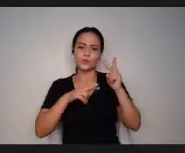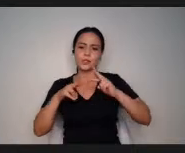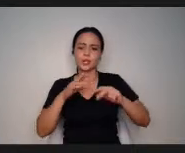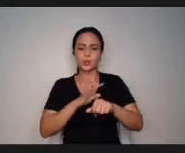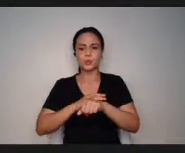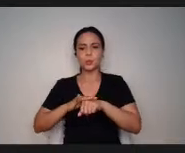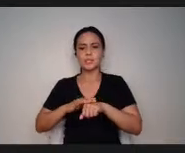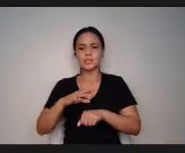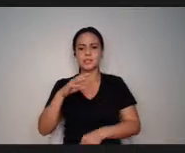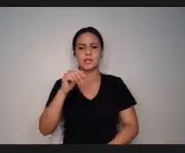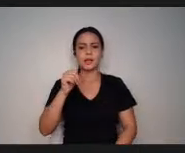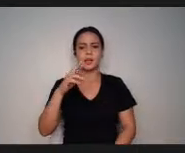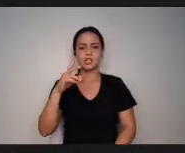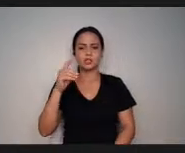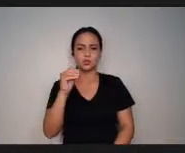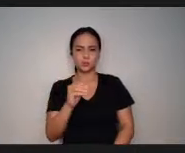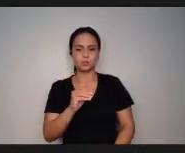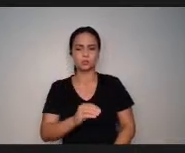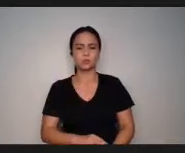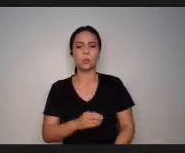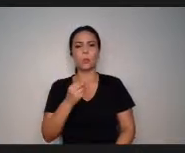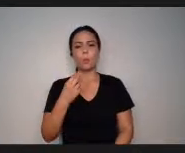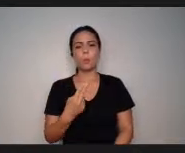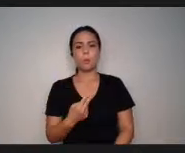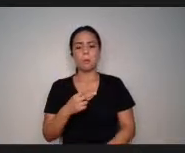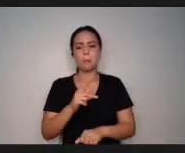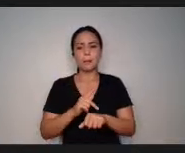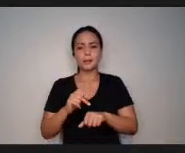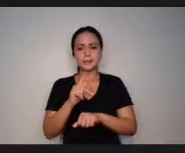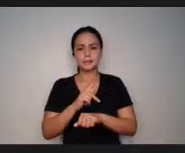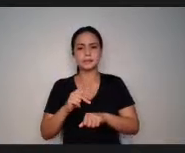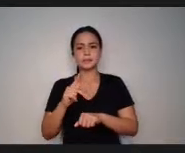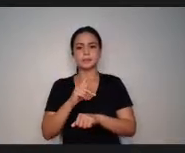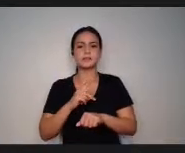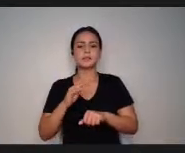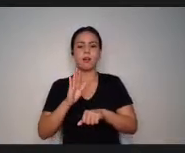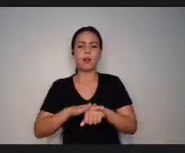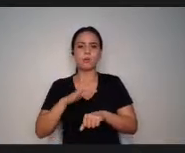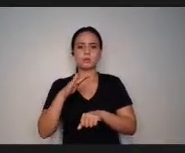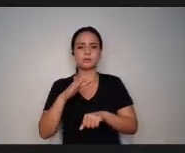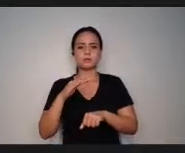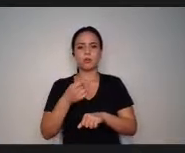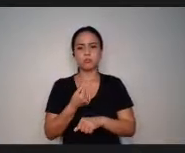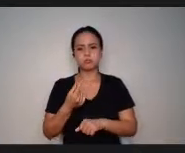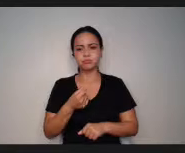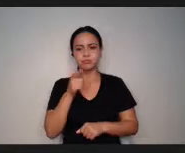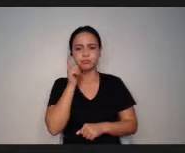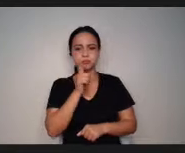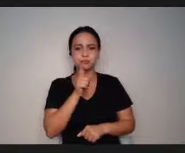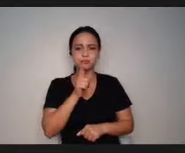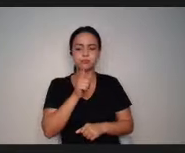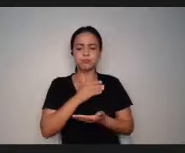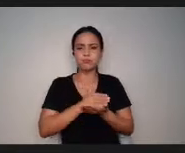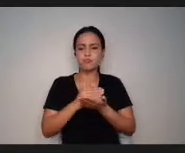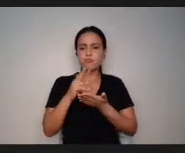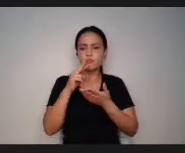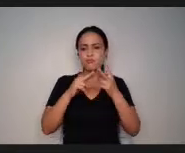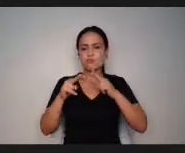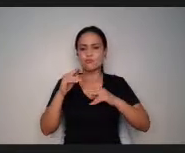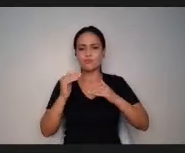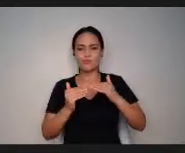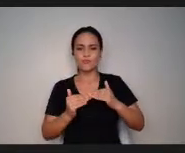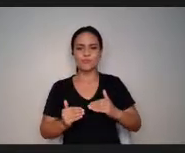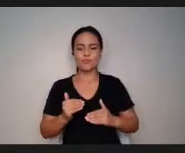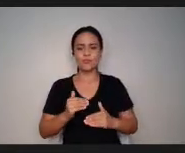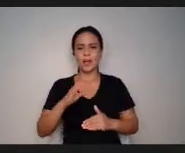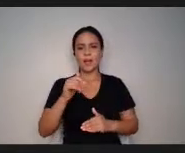high-income developed countries have seen a steady decrease in cardiovascular disease mortality, in the United States, we've